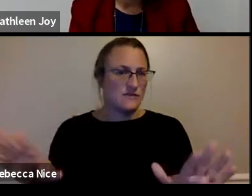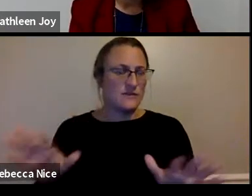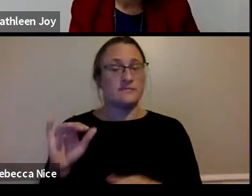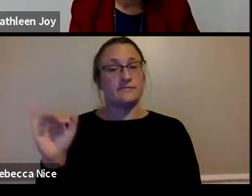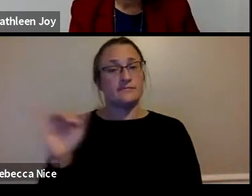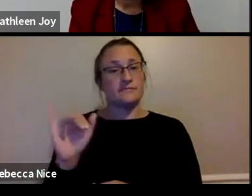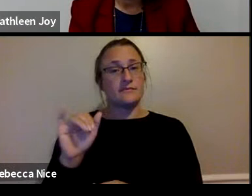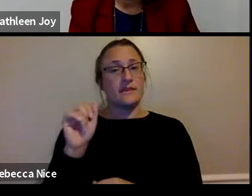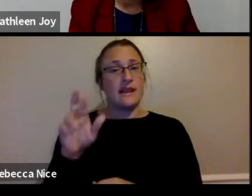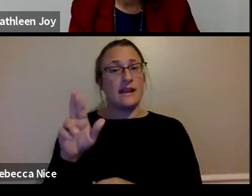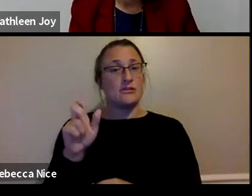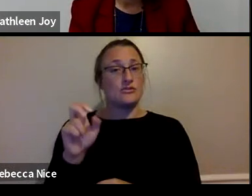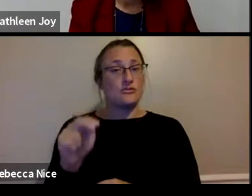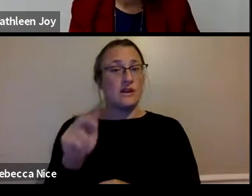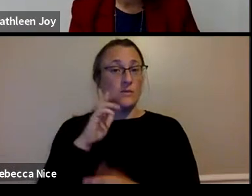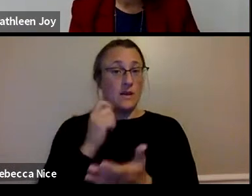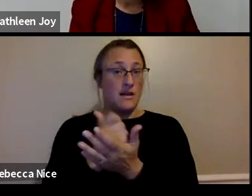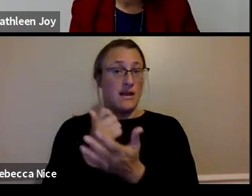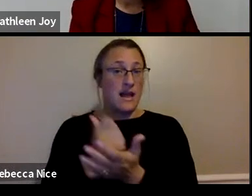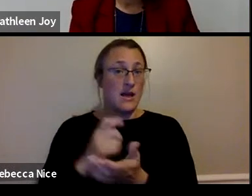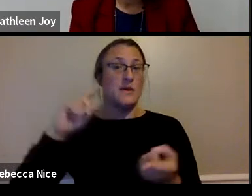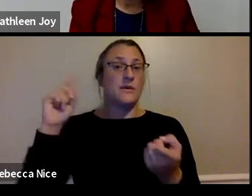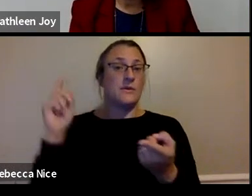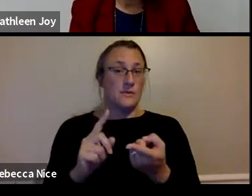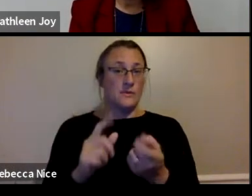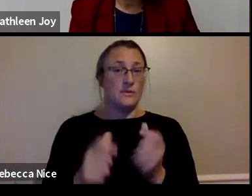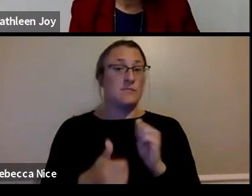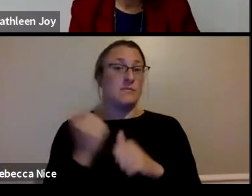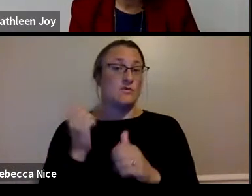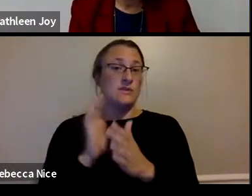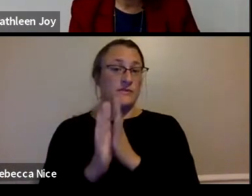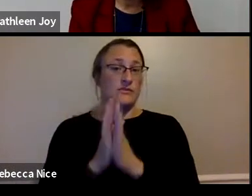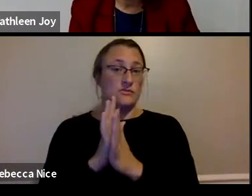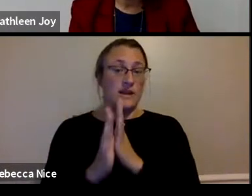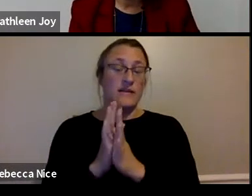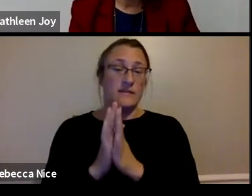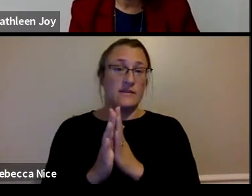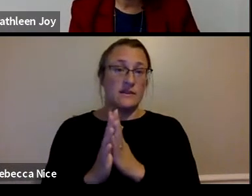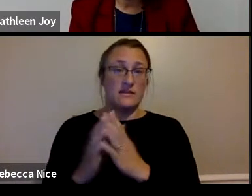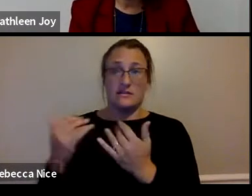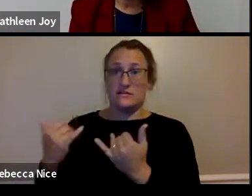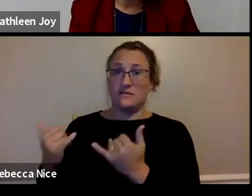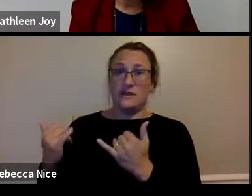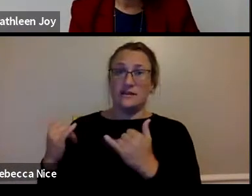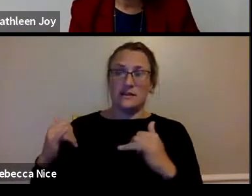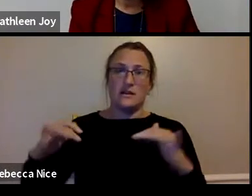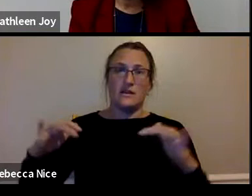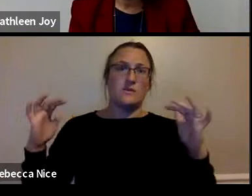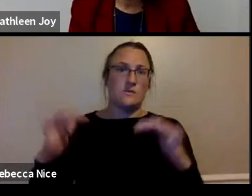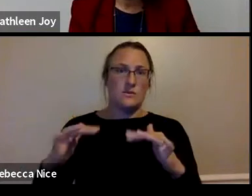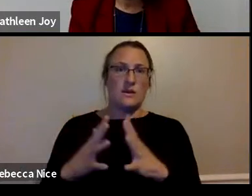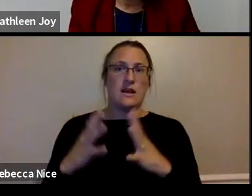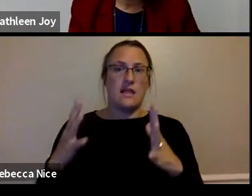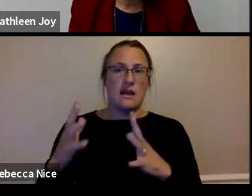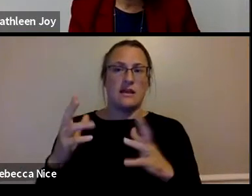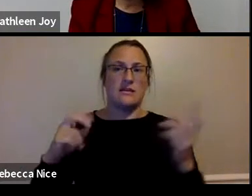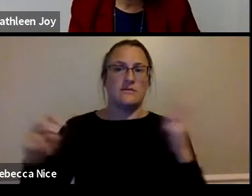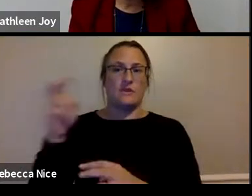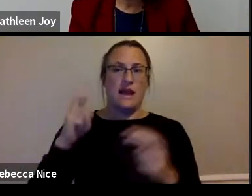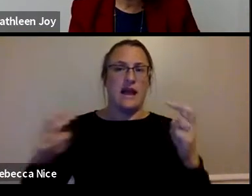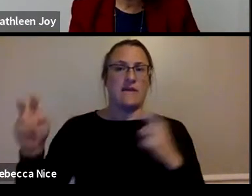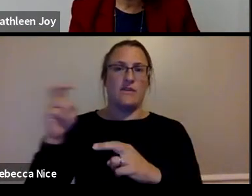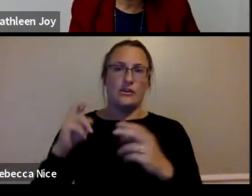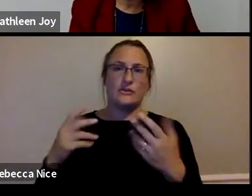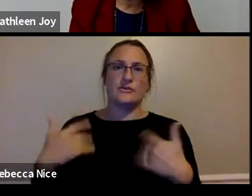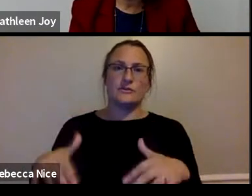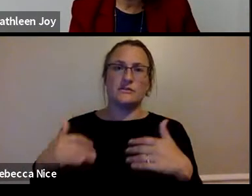train will help relieve most of the traffic congestion created by the high volume of car travelers getting to and from the